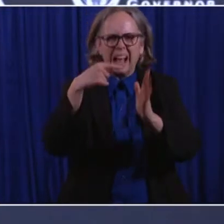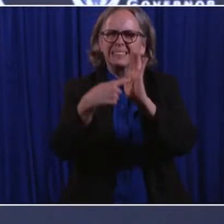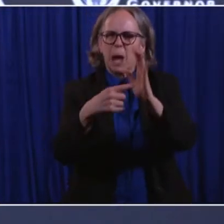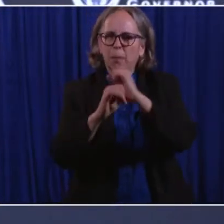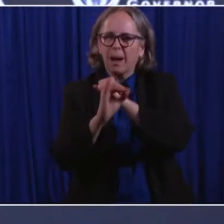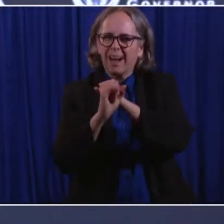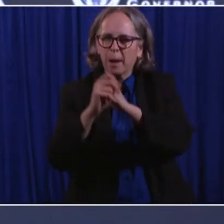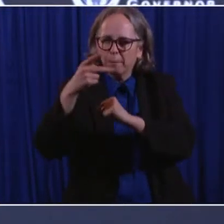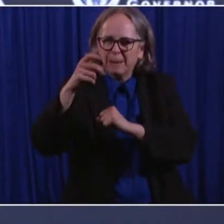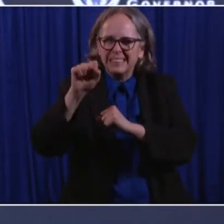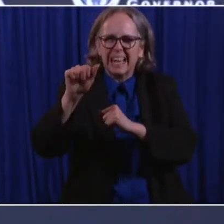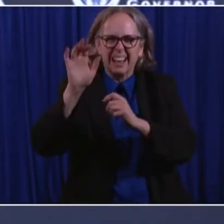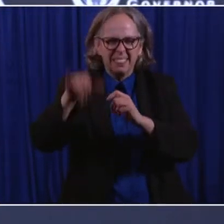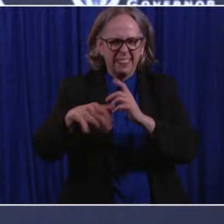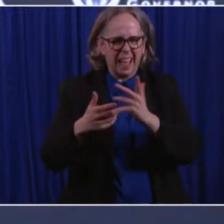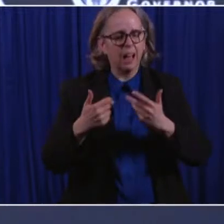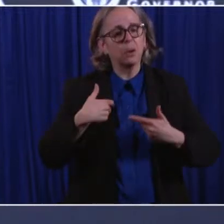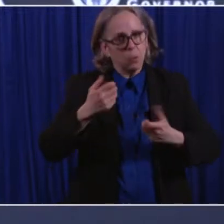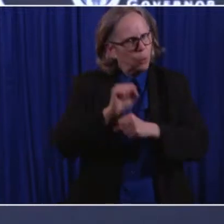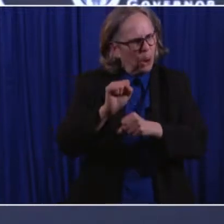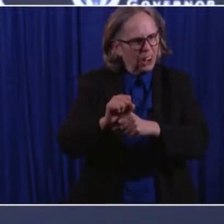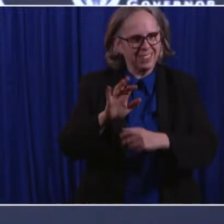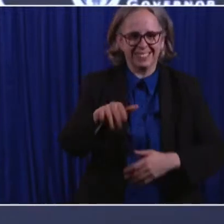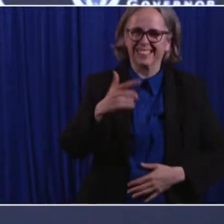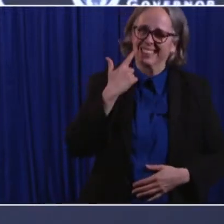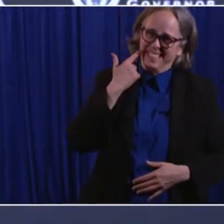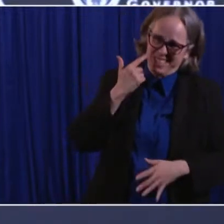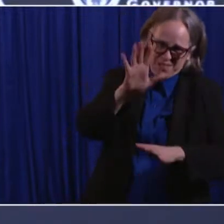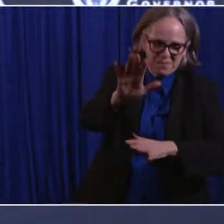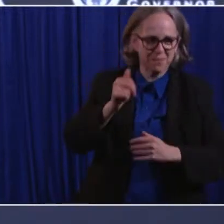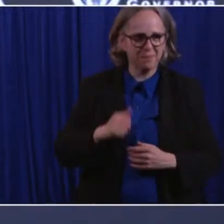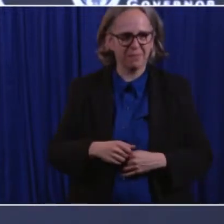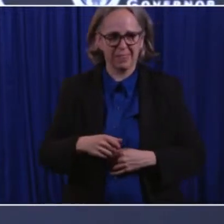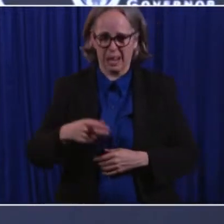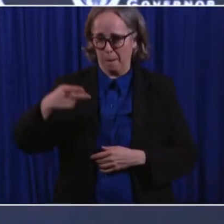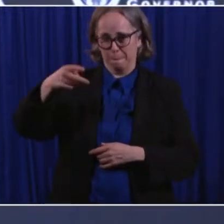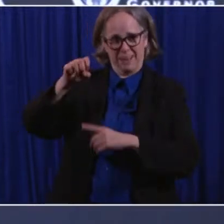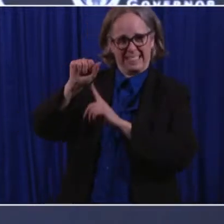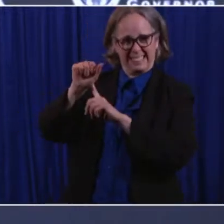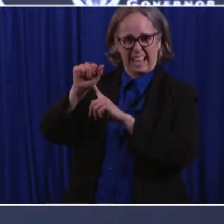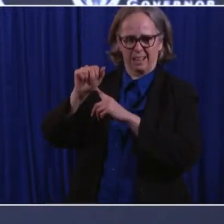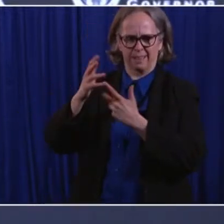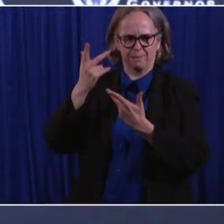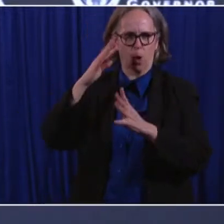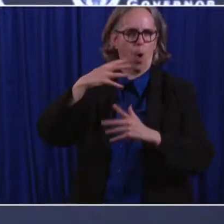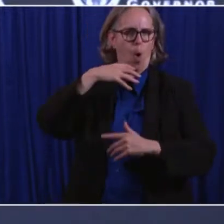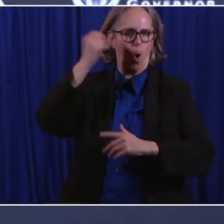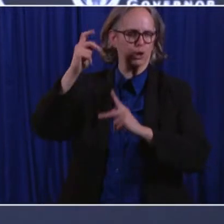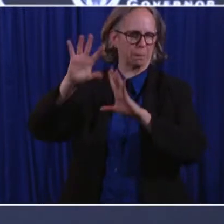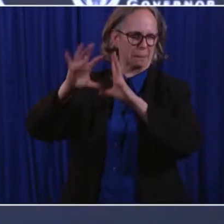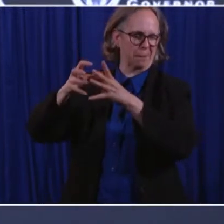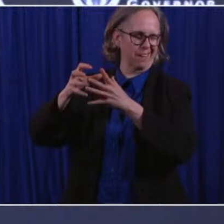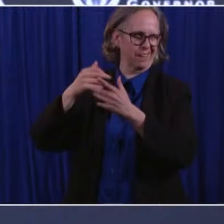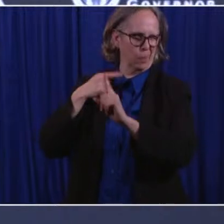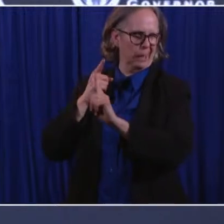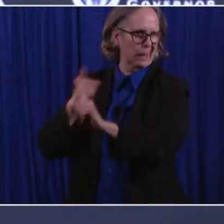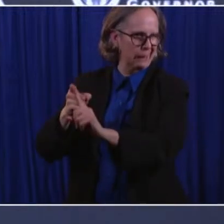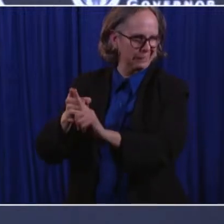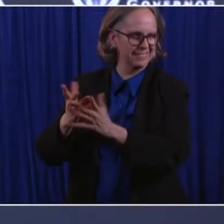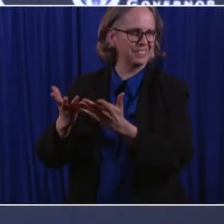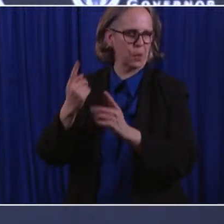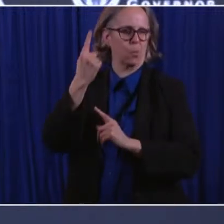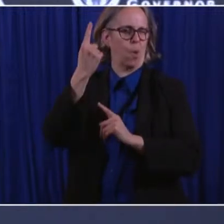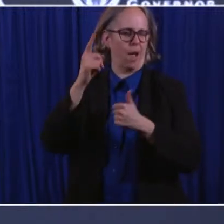kind of by the demographic or the age, was directed at our older Ohioans. When we showed before the one